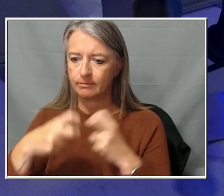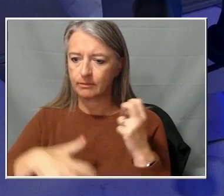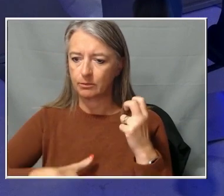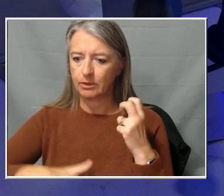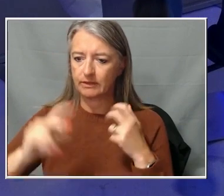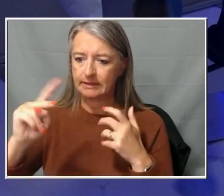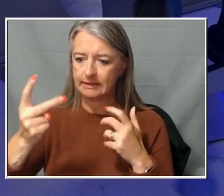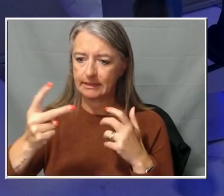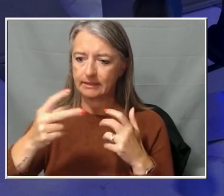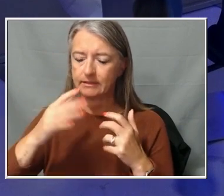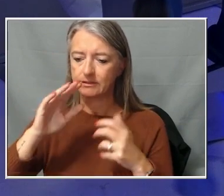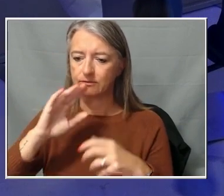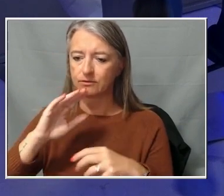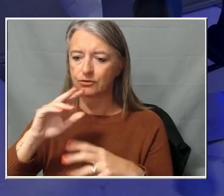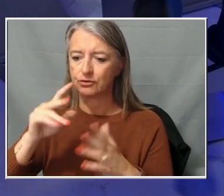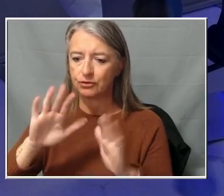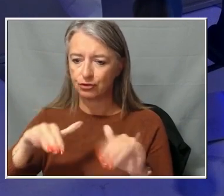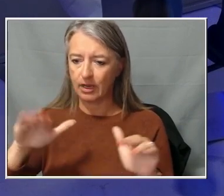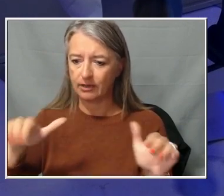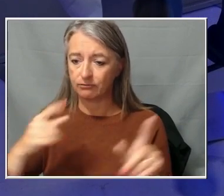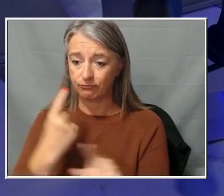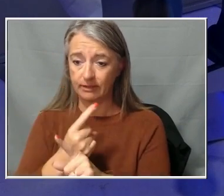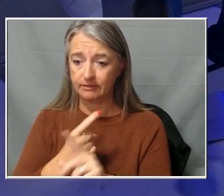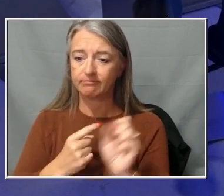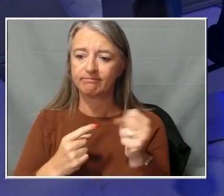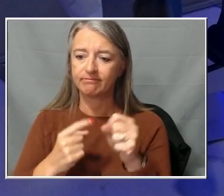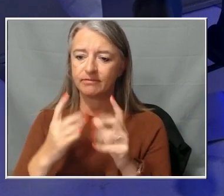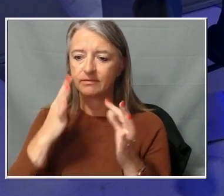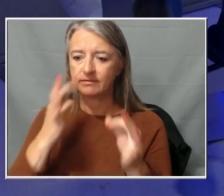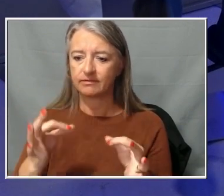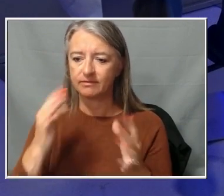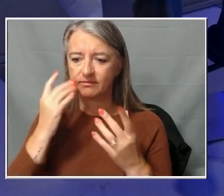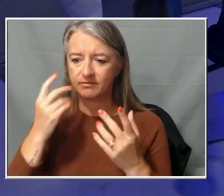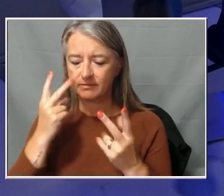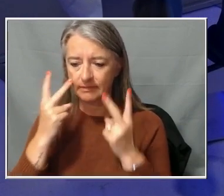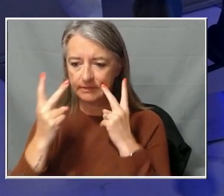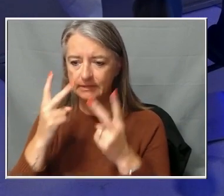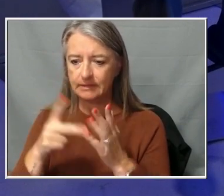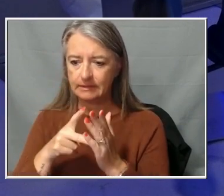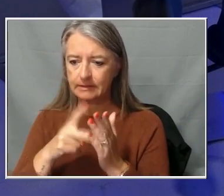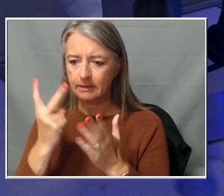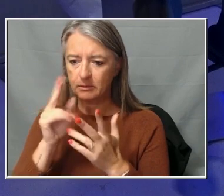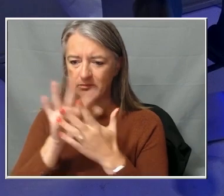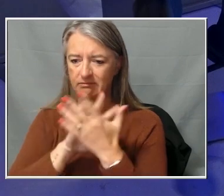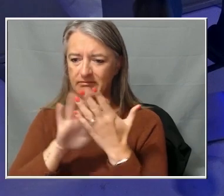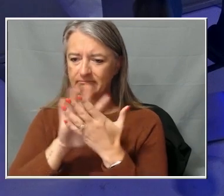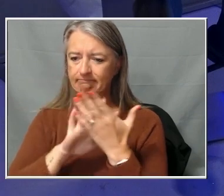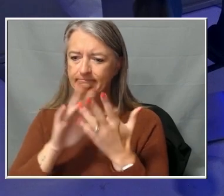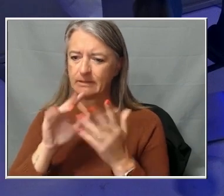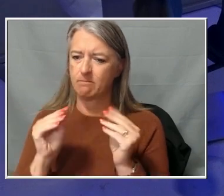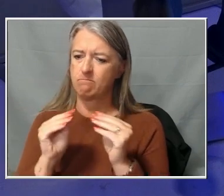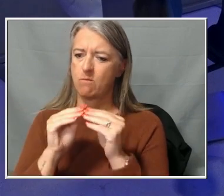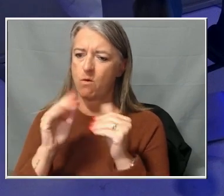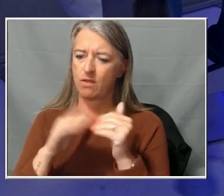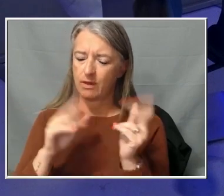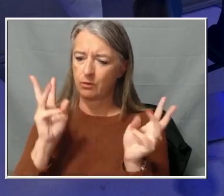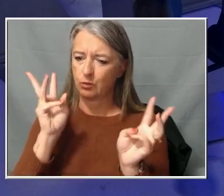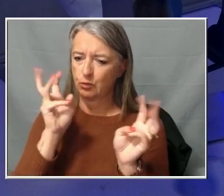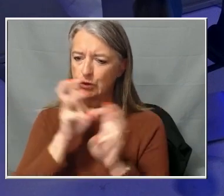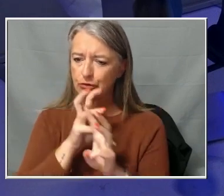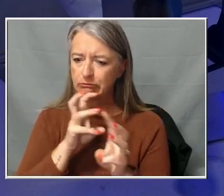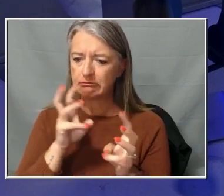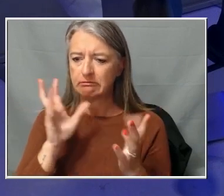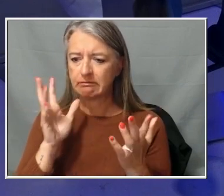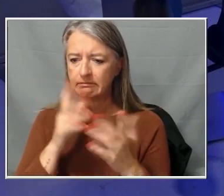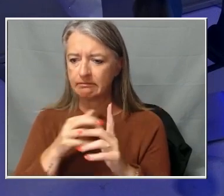child, right? Yes. When did you decide to tell your doctor that you were seeing double, that maybe this was something more than just some weird effect